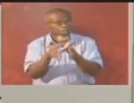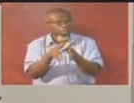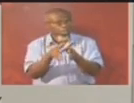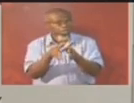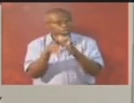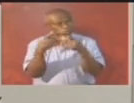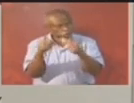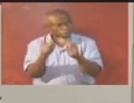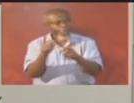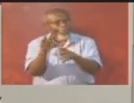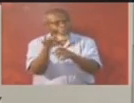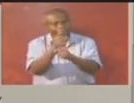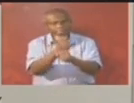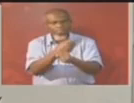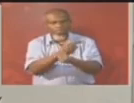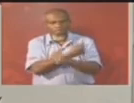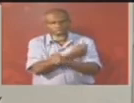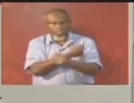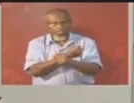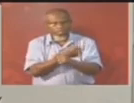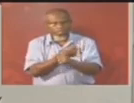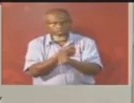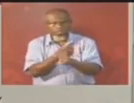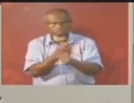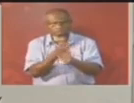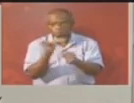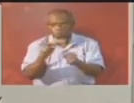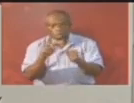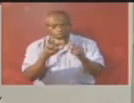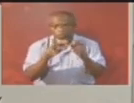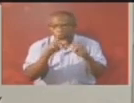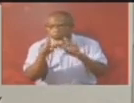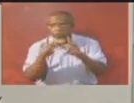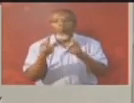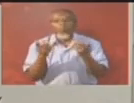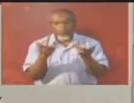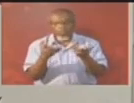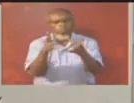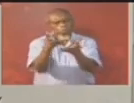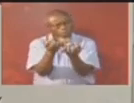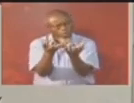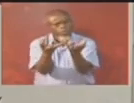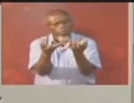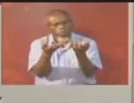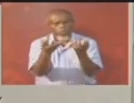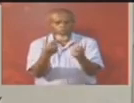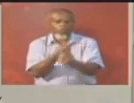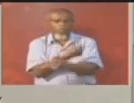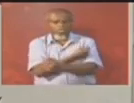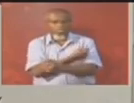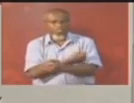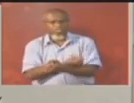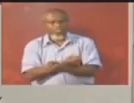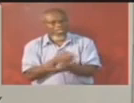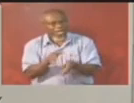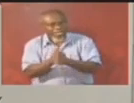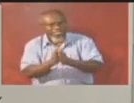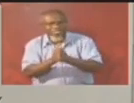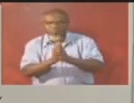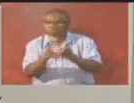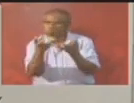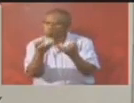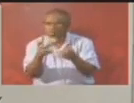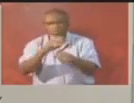seeing very vigorous demand for vaccines. People wanting to get the vaccine, people are clamoring for